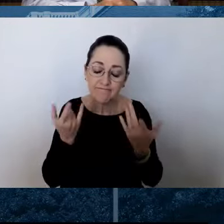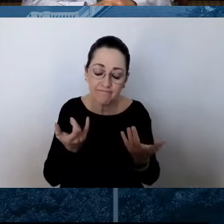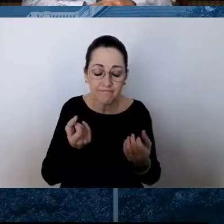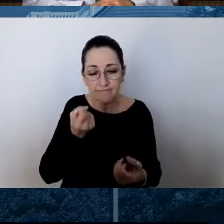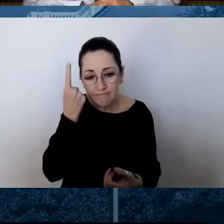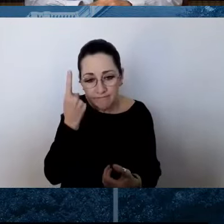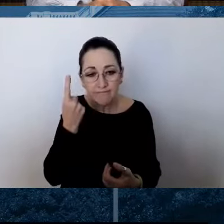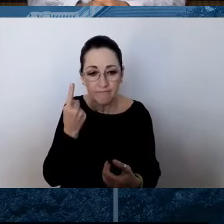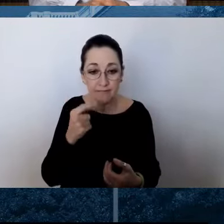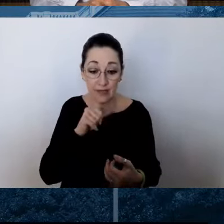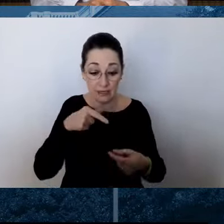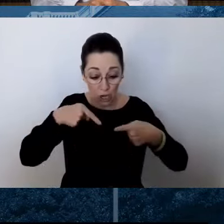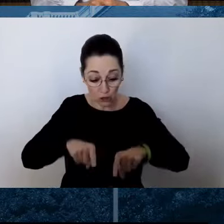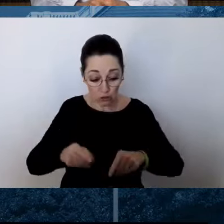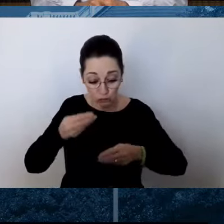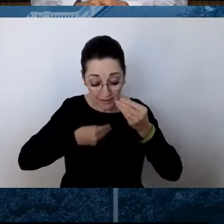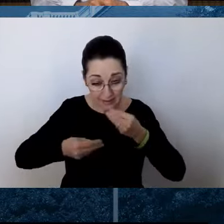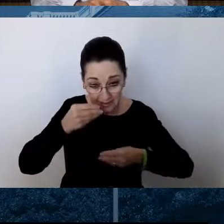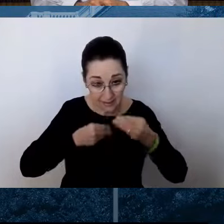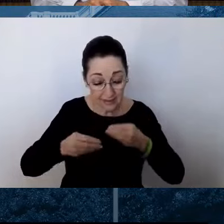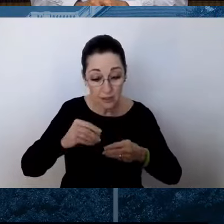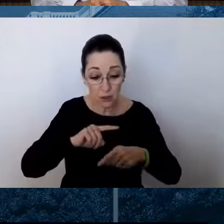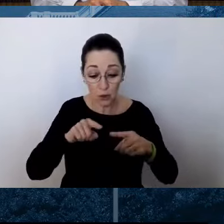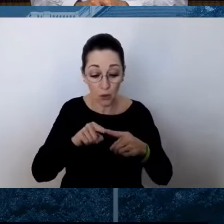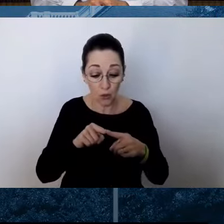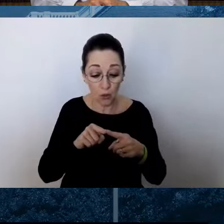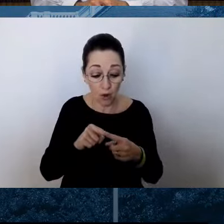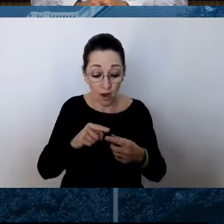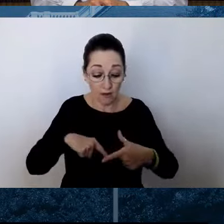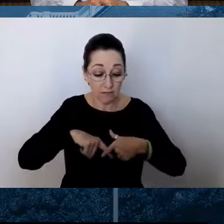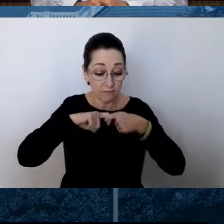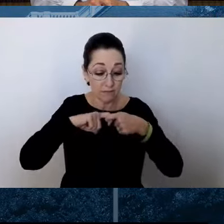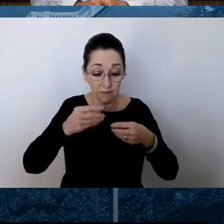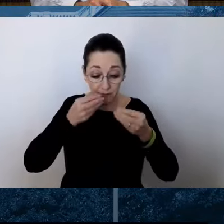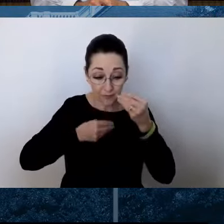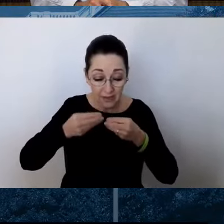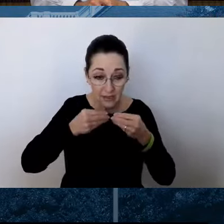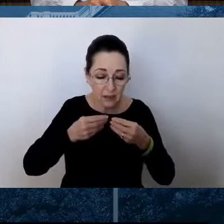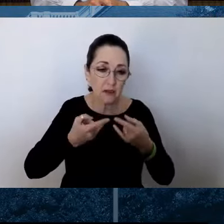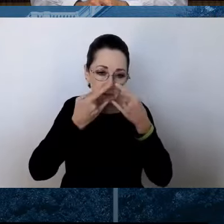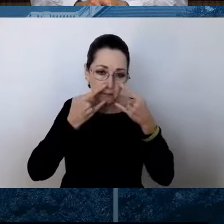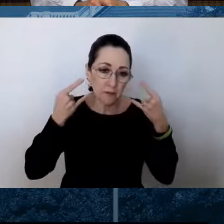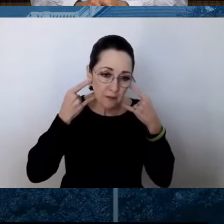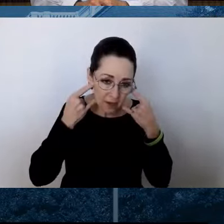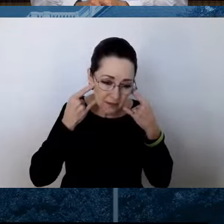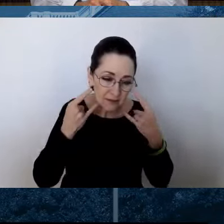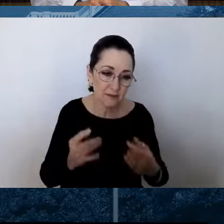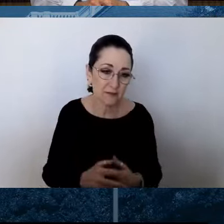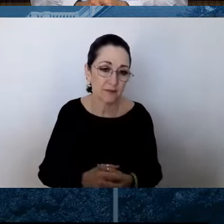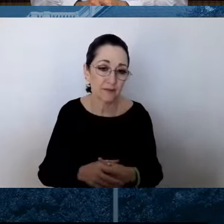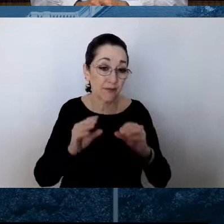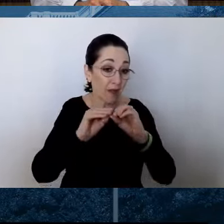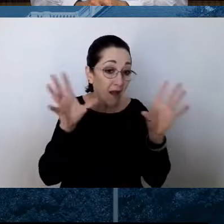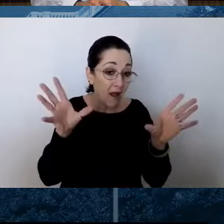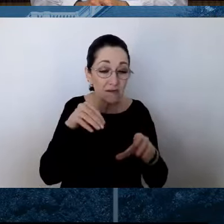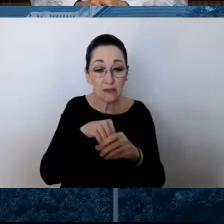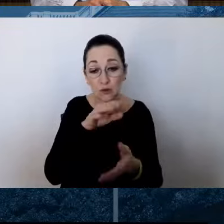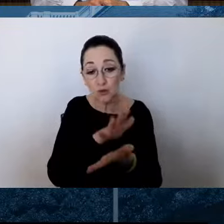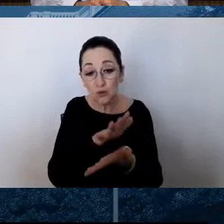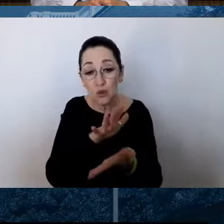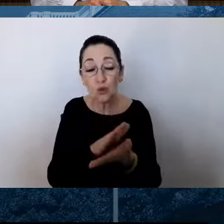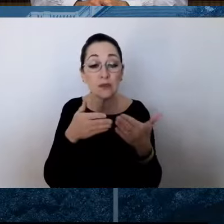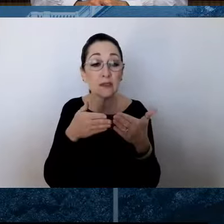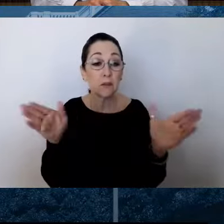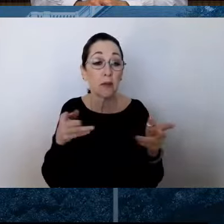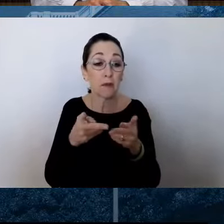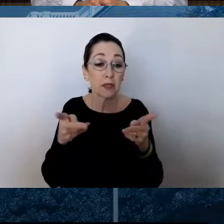restaurant, but wear a mask when you're not. Make sure that you're wearing masks if you're in Obviously, if you're in schools and public places,